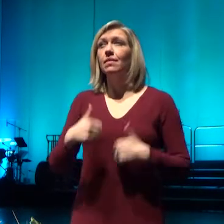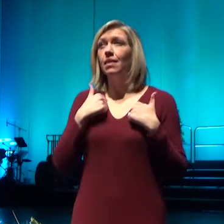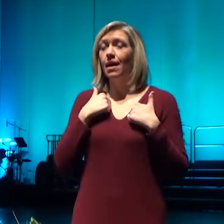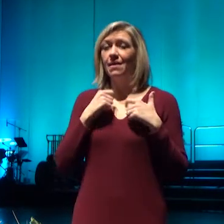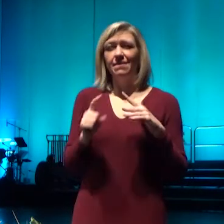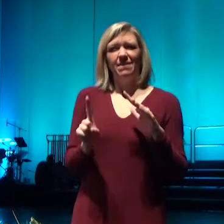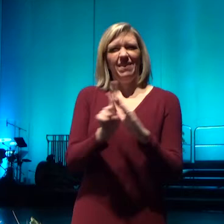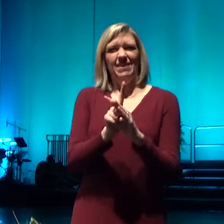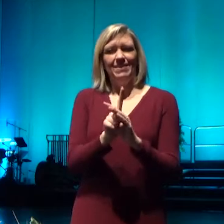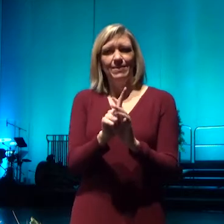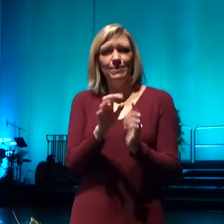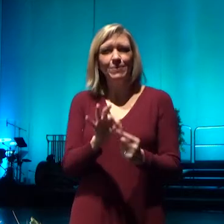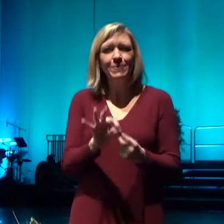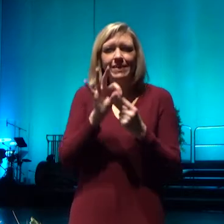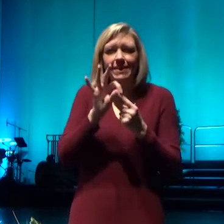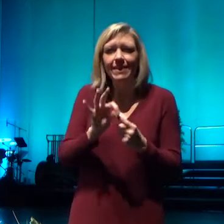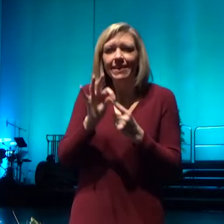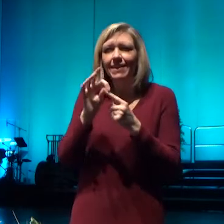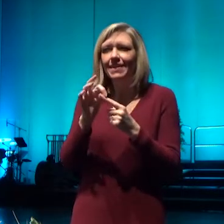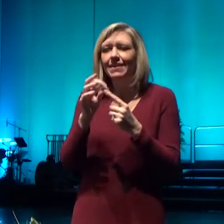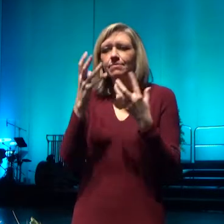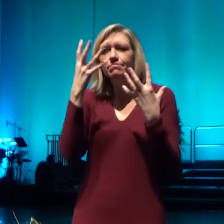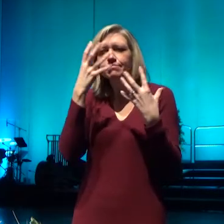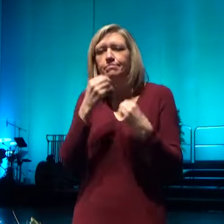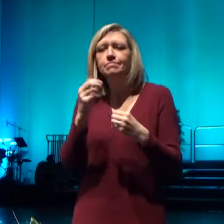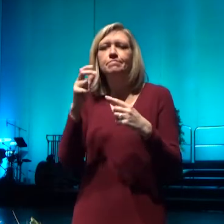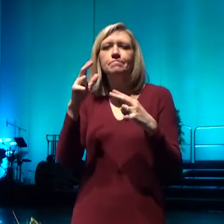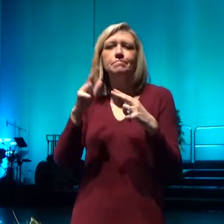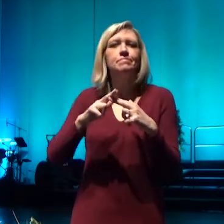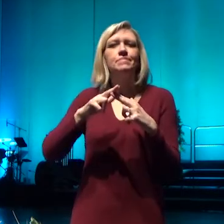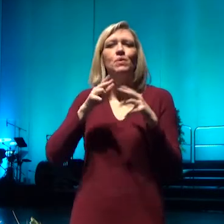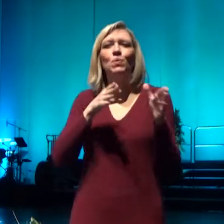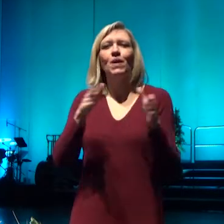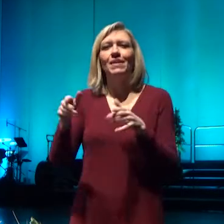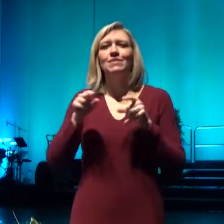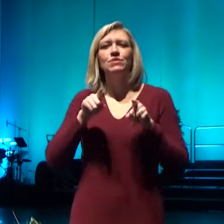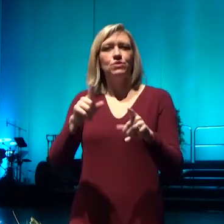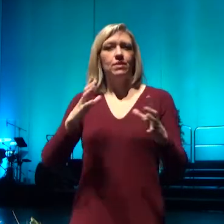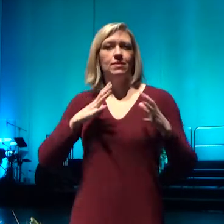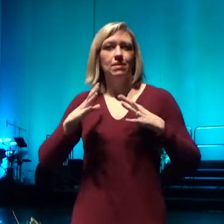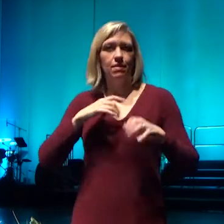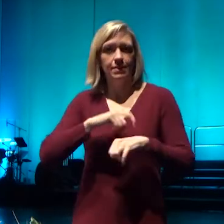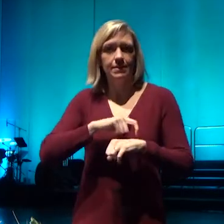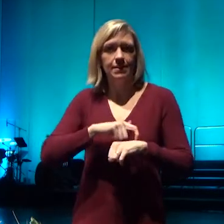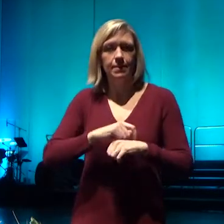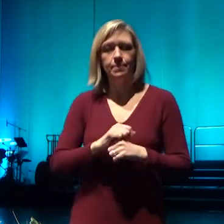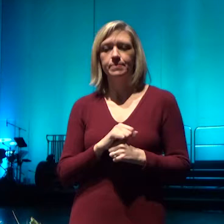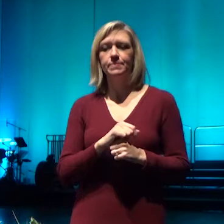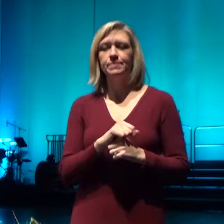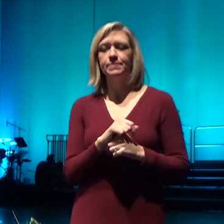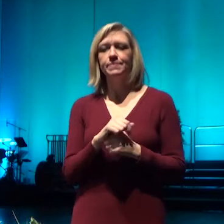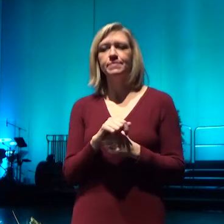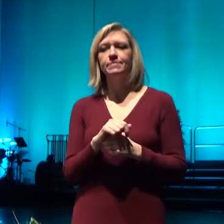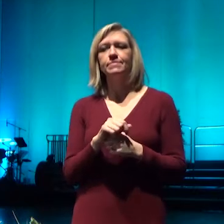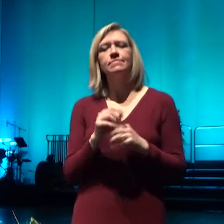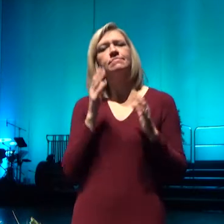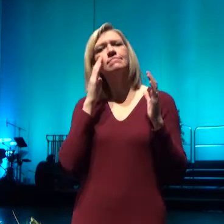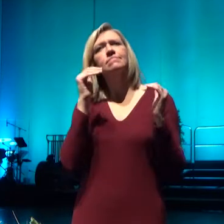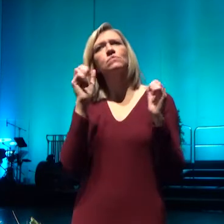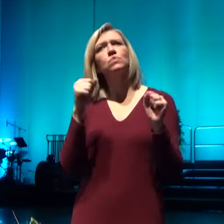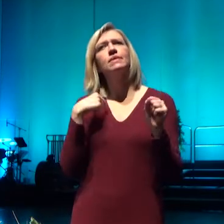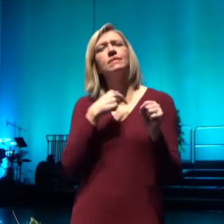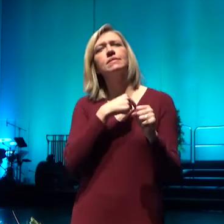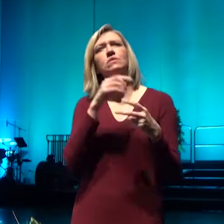known in such unique and fantastic ways during this holiday time. May we also choose to not